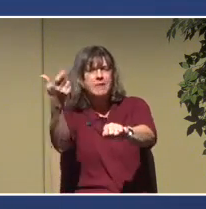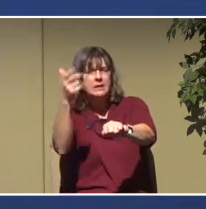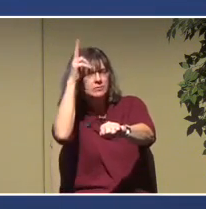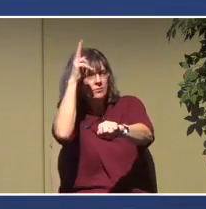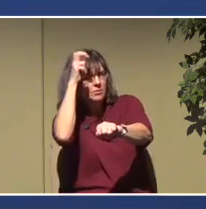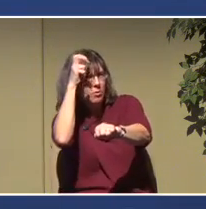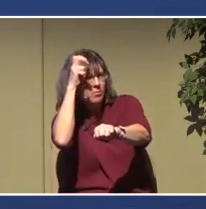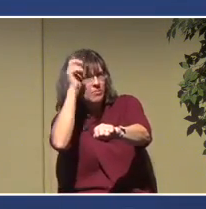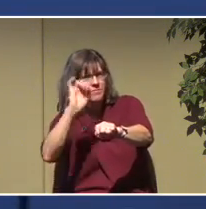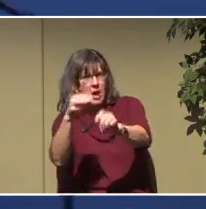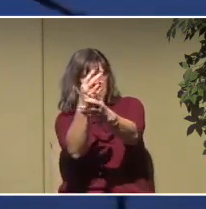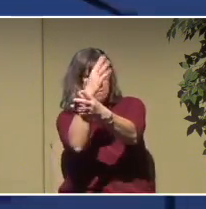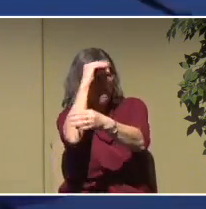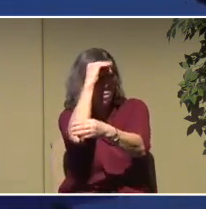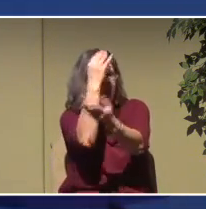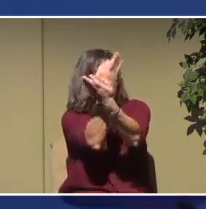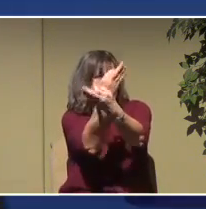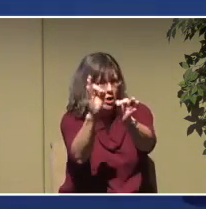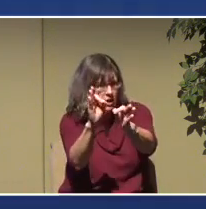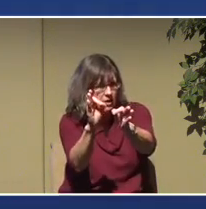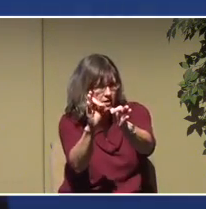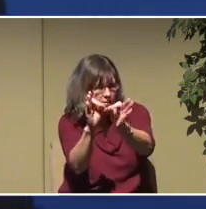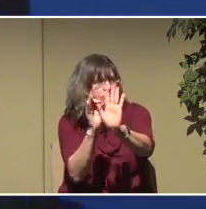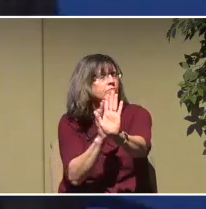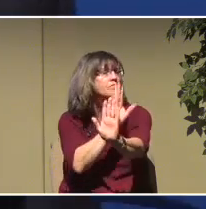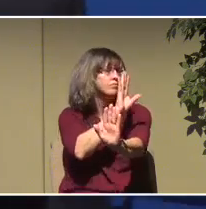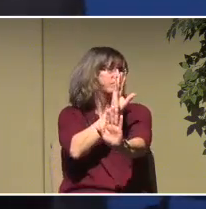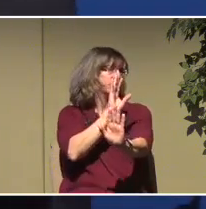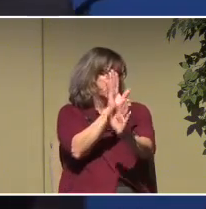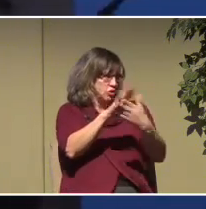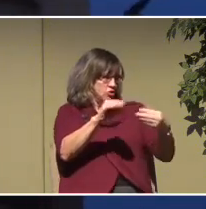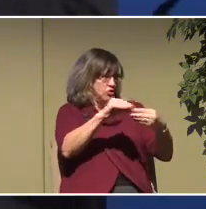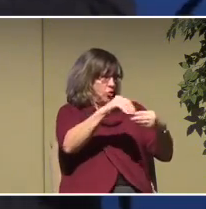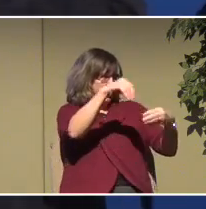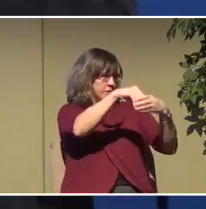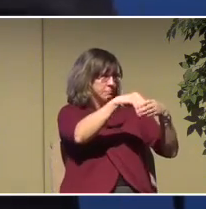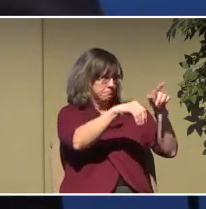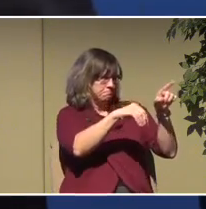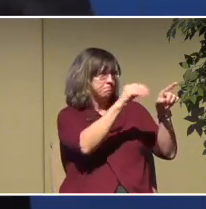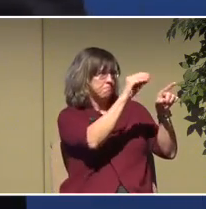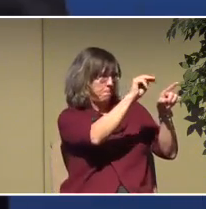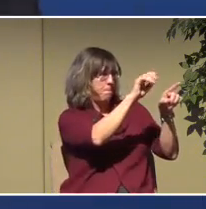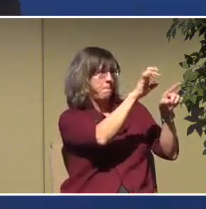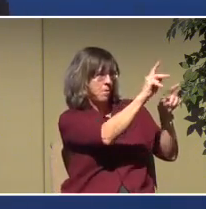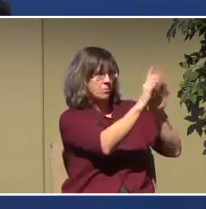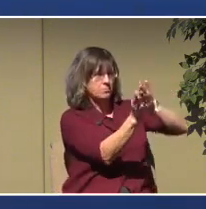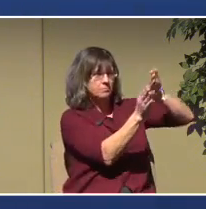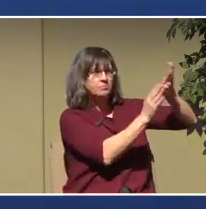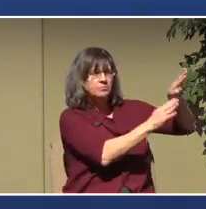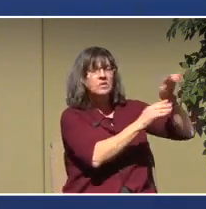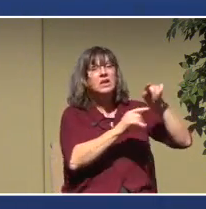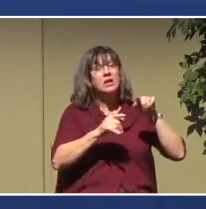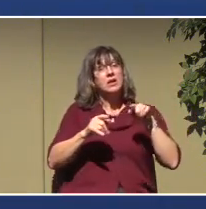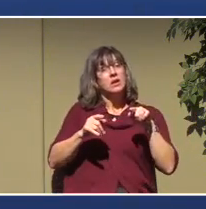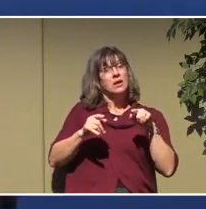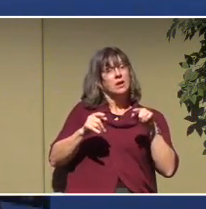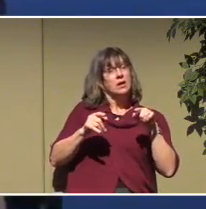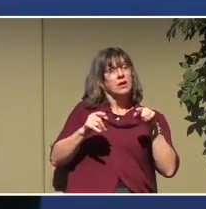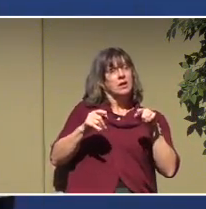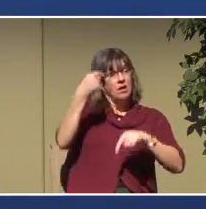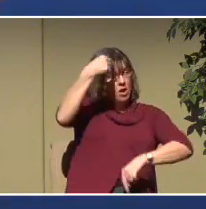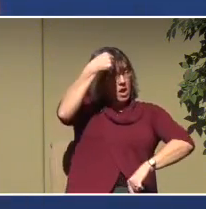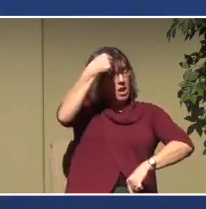him free. Now, we struggle with that because there are things that we think that's too big, that's impossible, God couldn't do